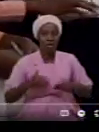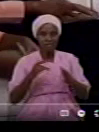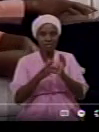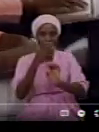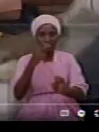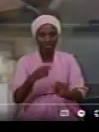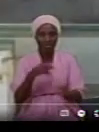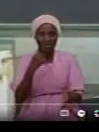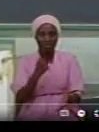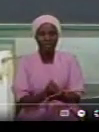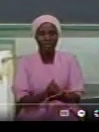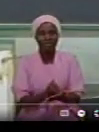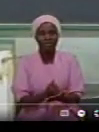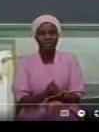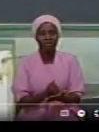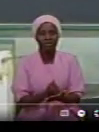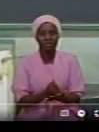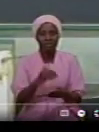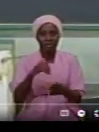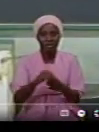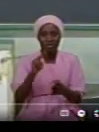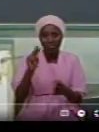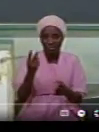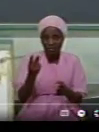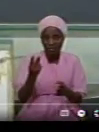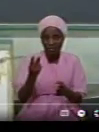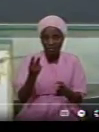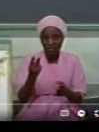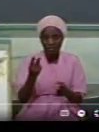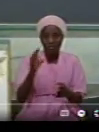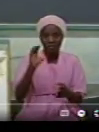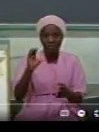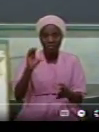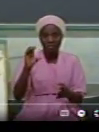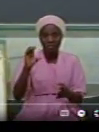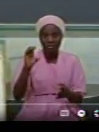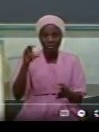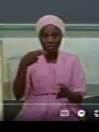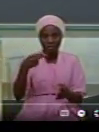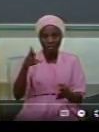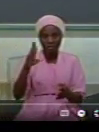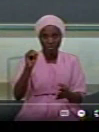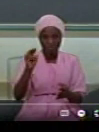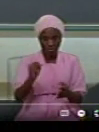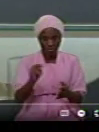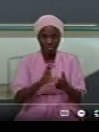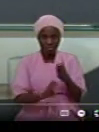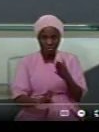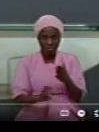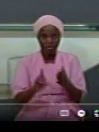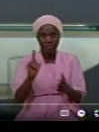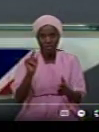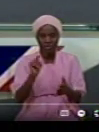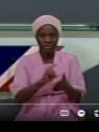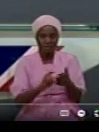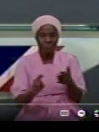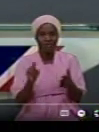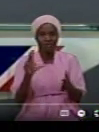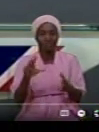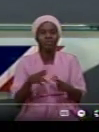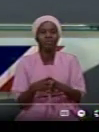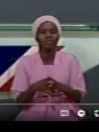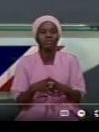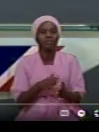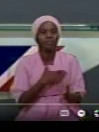20. Second Chronicles chapter 20, verse 3. And